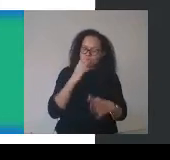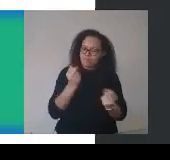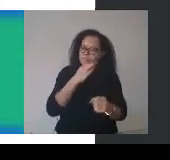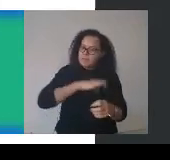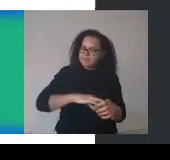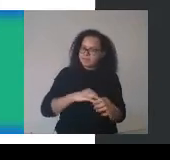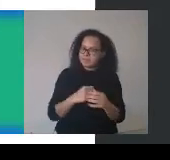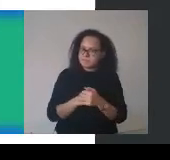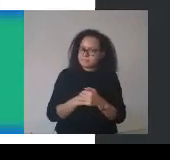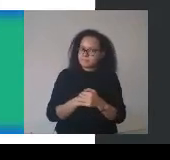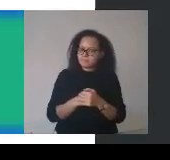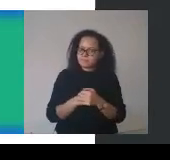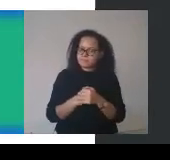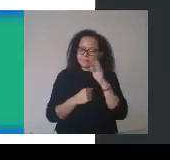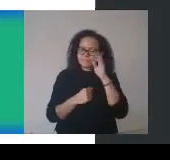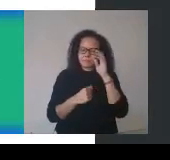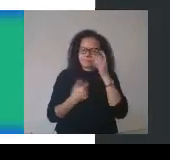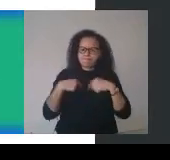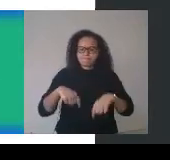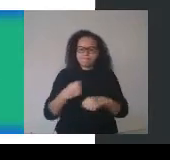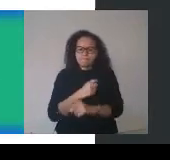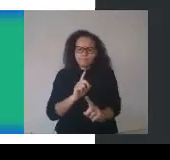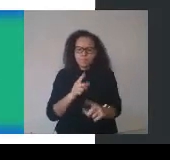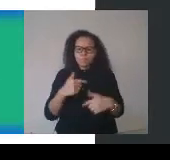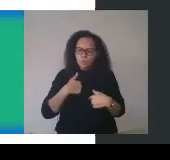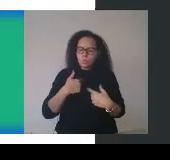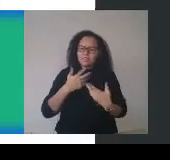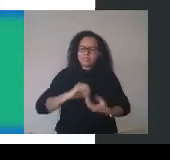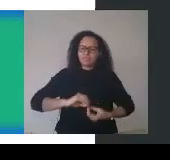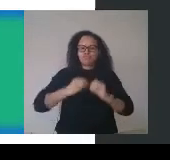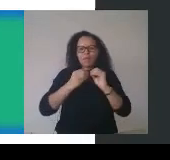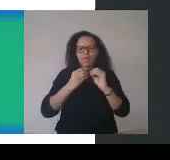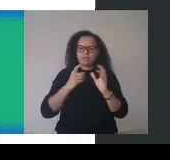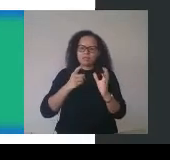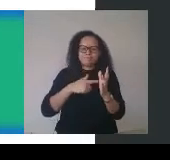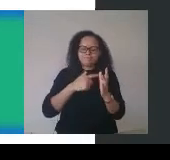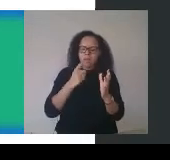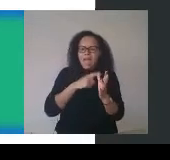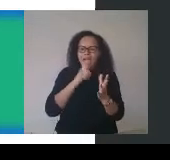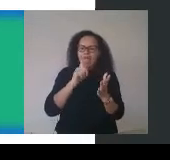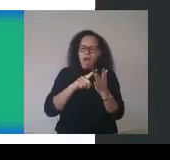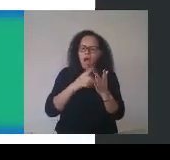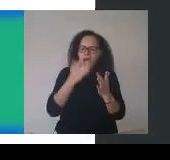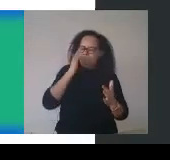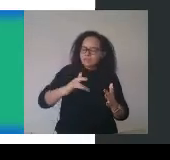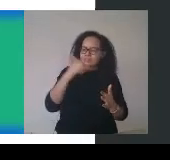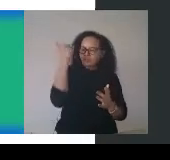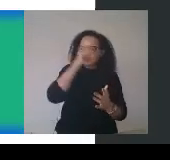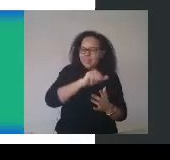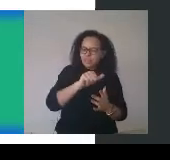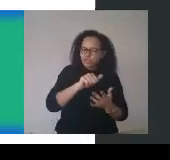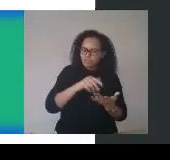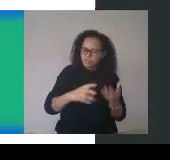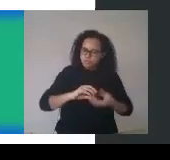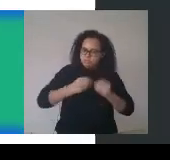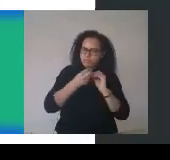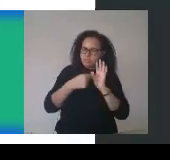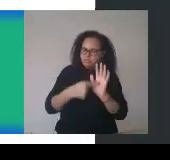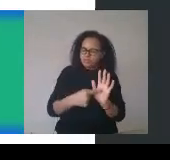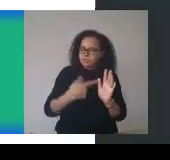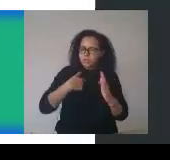So we'll do a Good Boost. We create clinical artificial intelligence, and we've been, as a team of expert physios, researchers,